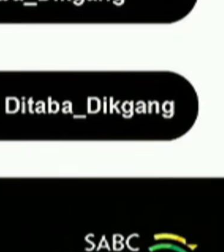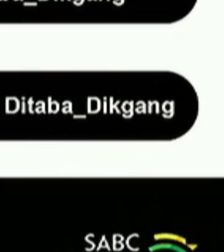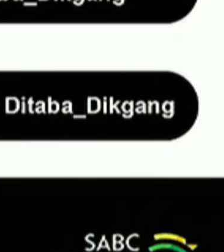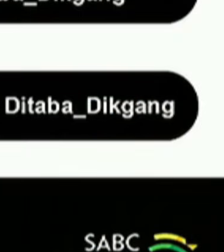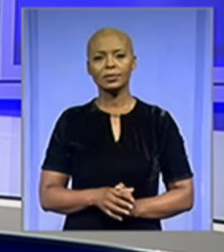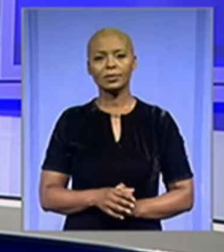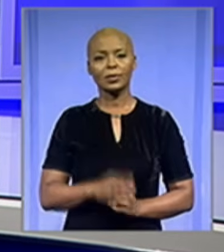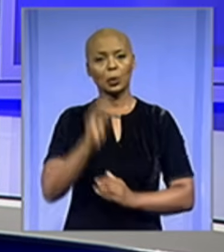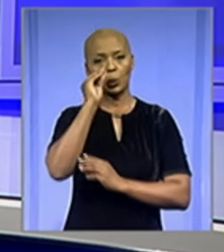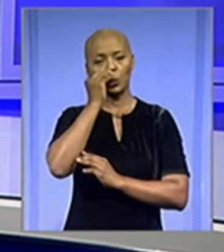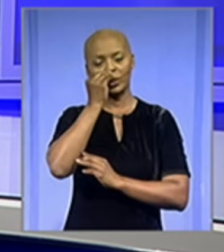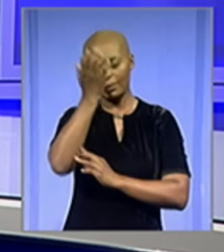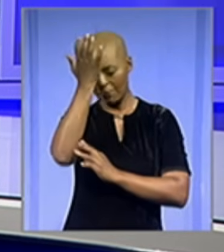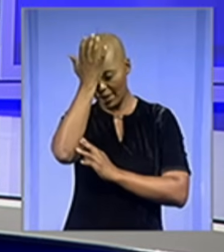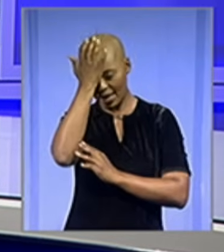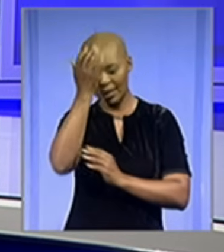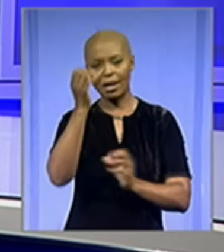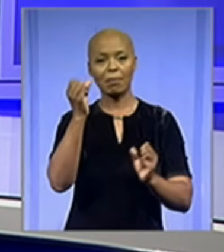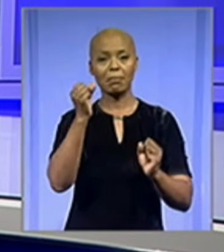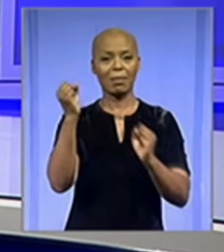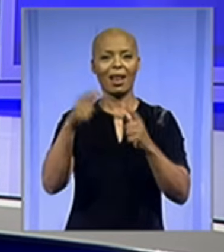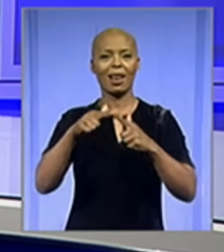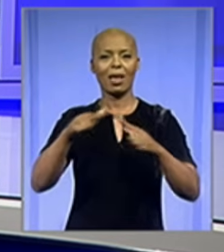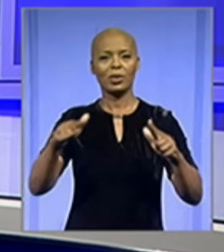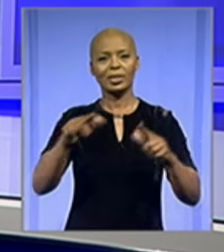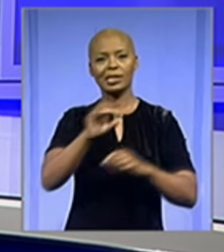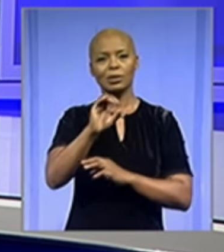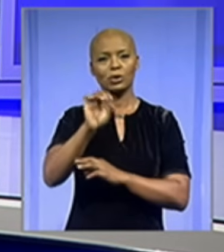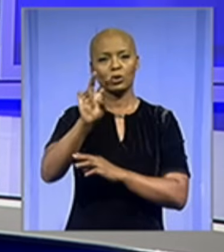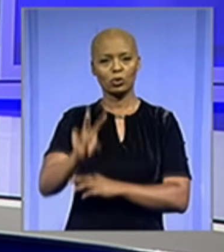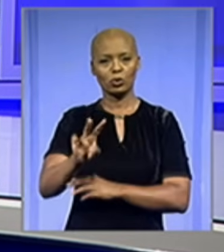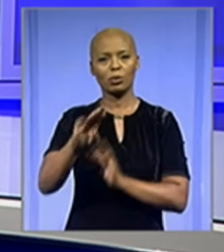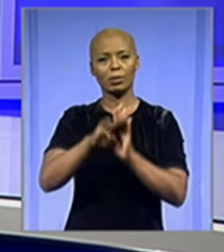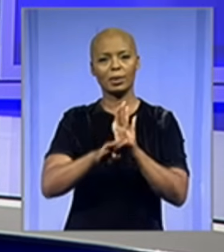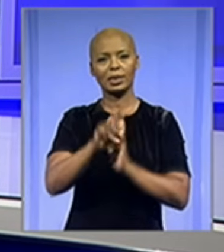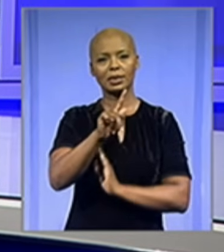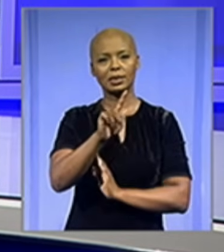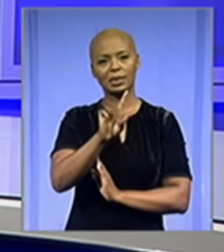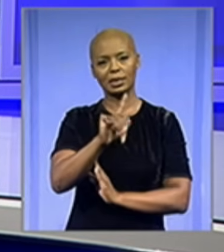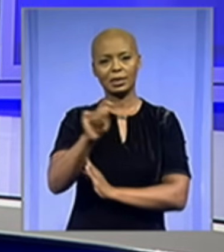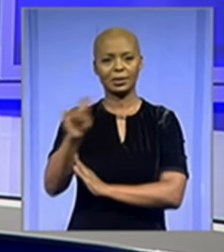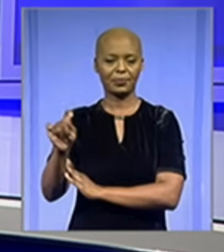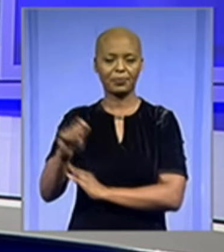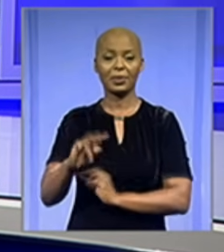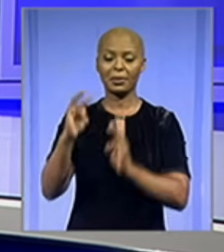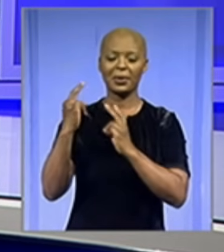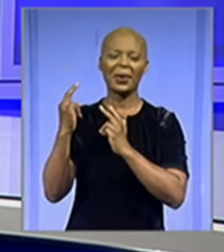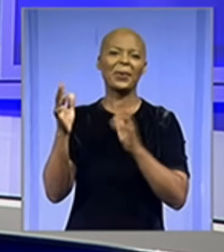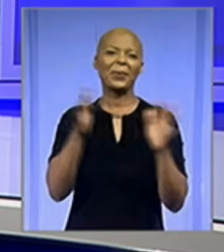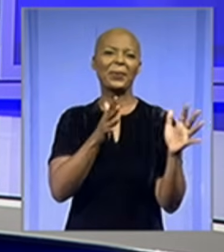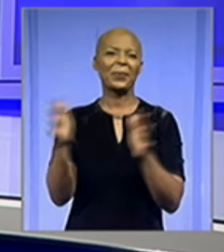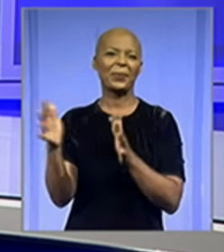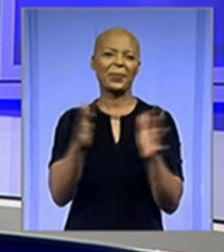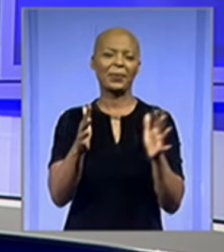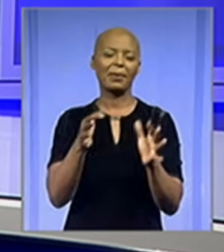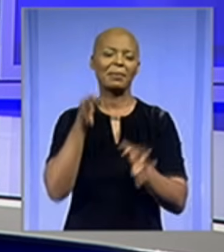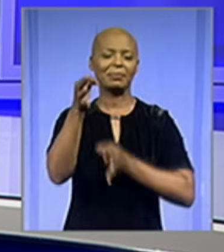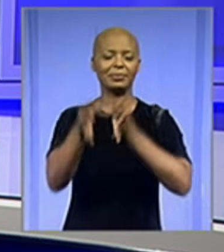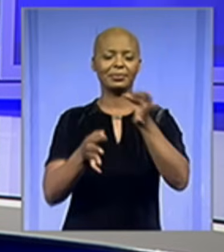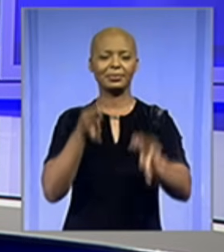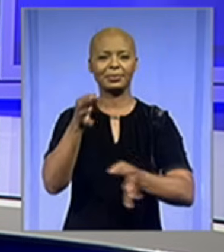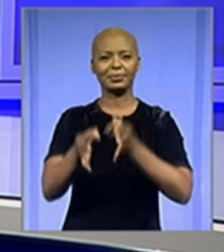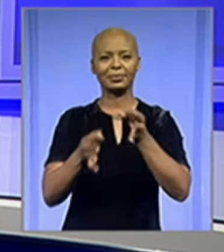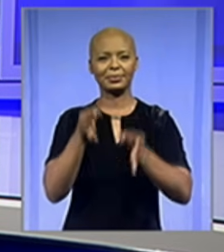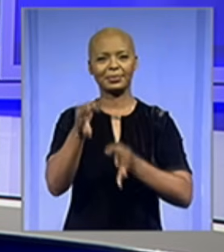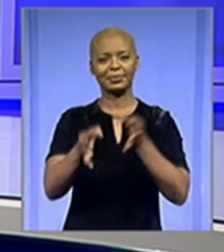Kgaso e latelang ke ya Sepedi ka Moso mo SABC 2 le SABC Lehae. Ga jana ke go tlogela le boinelo mo lebimang ka tsa maemo a